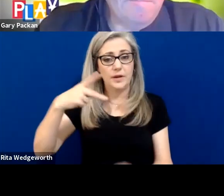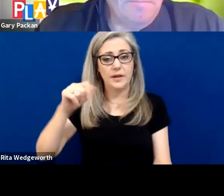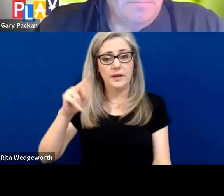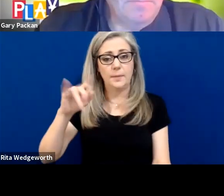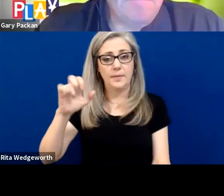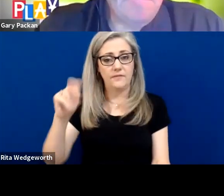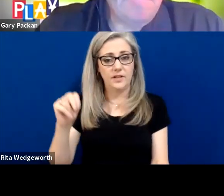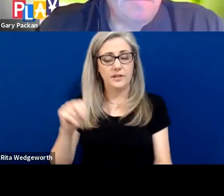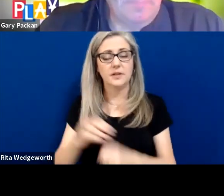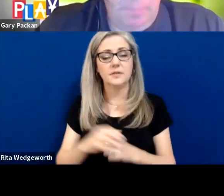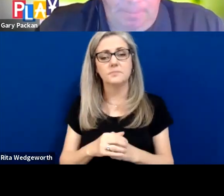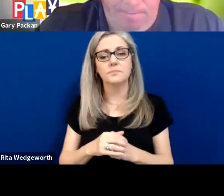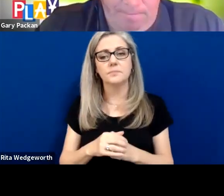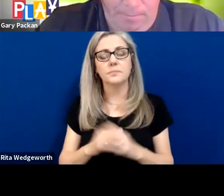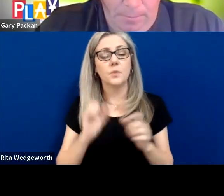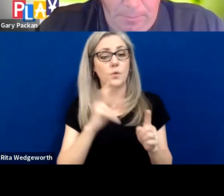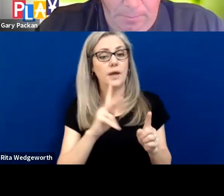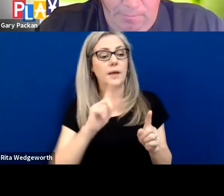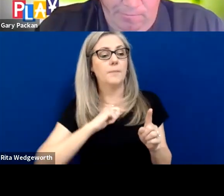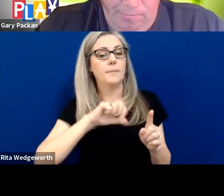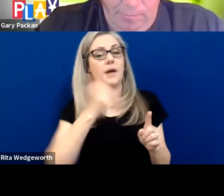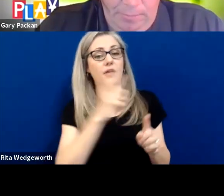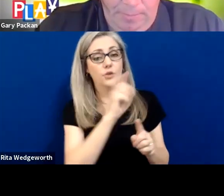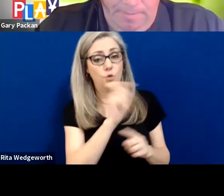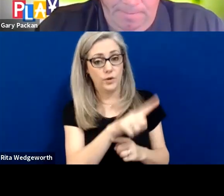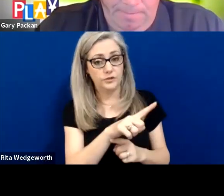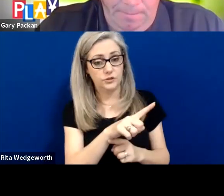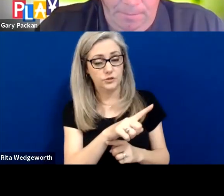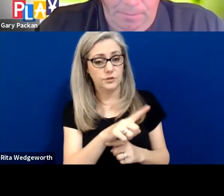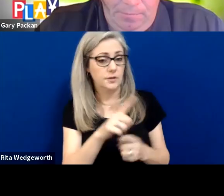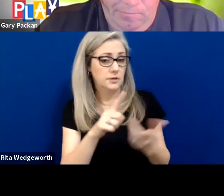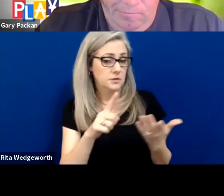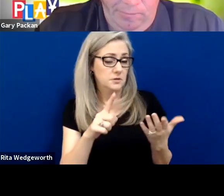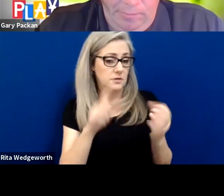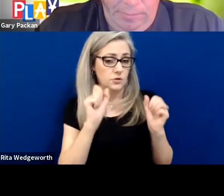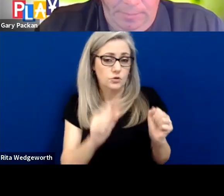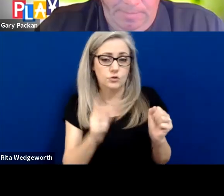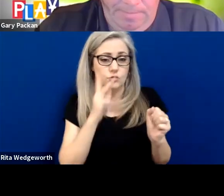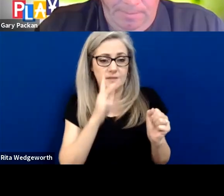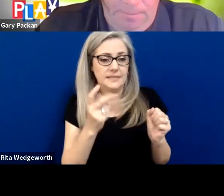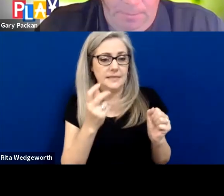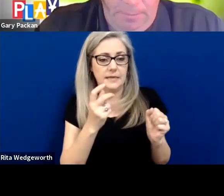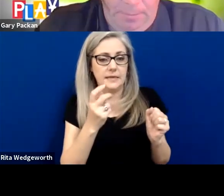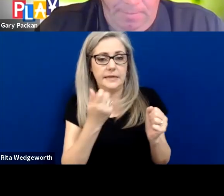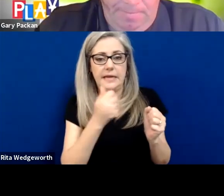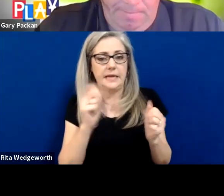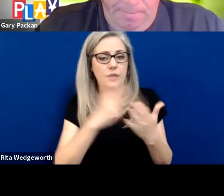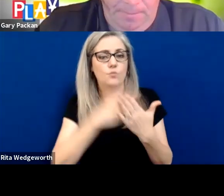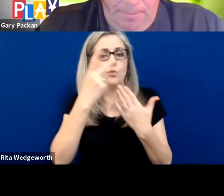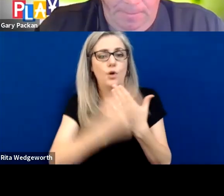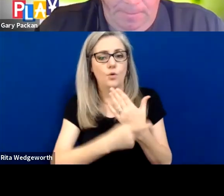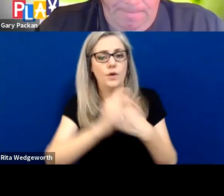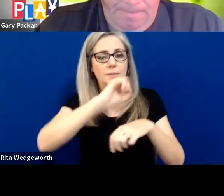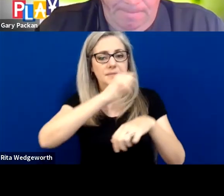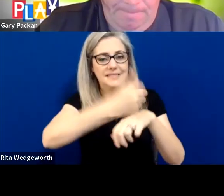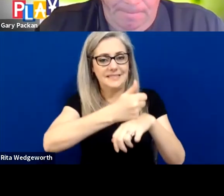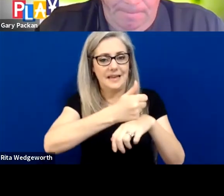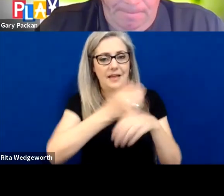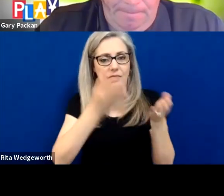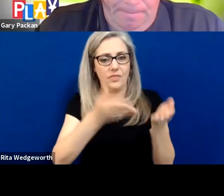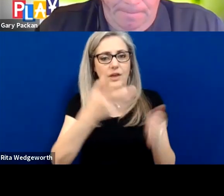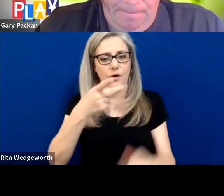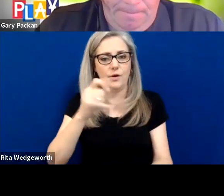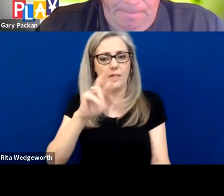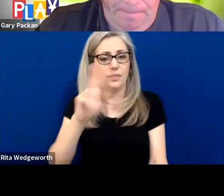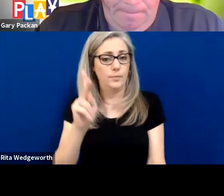my other question behind that is, would there be any foreseeable programming done out at the park? And that's